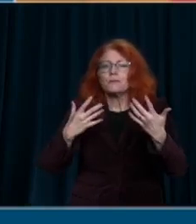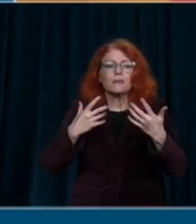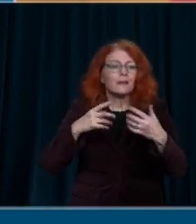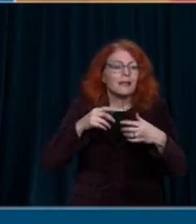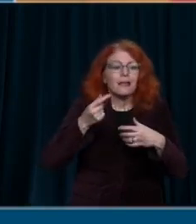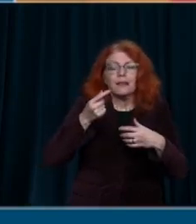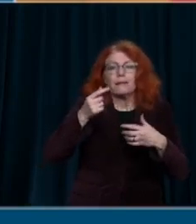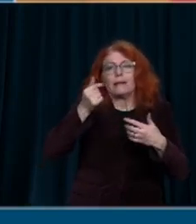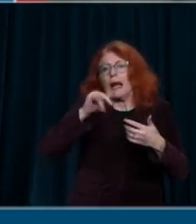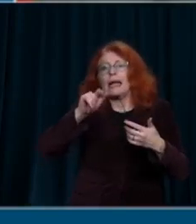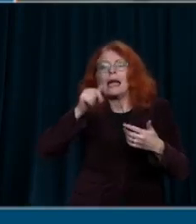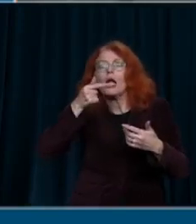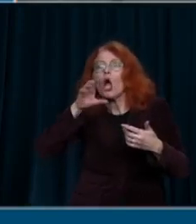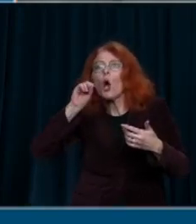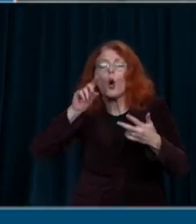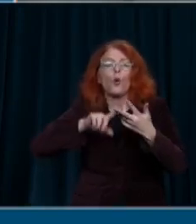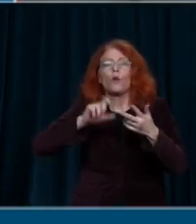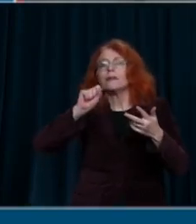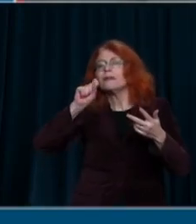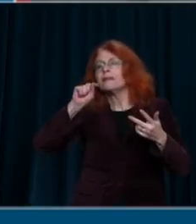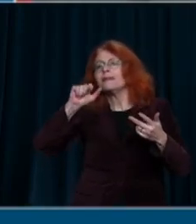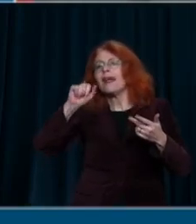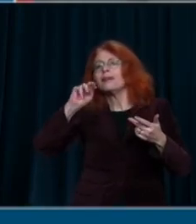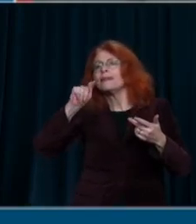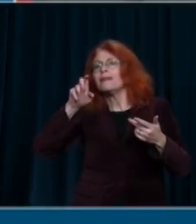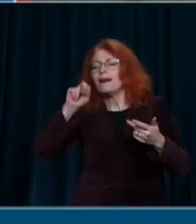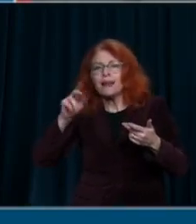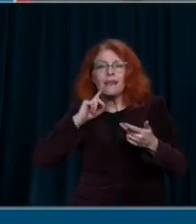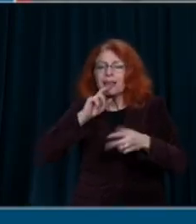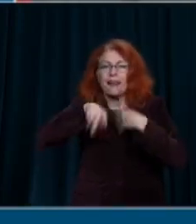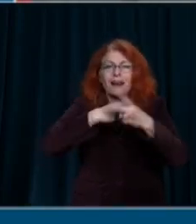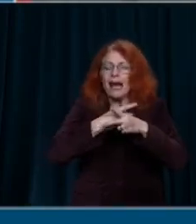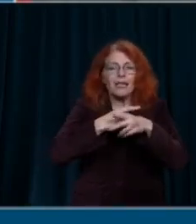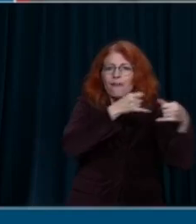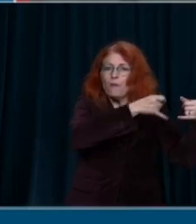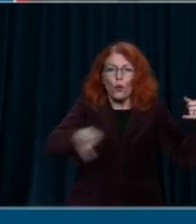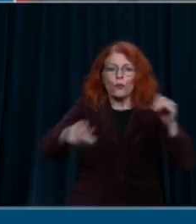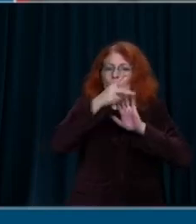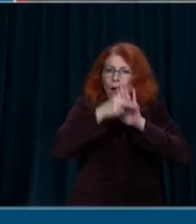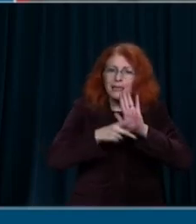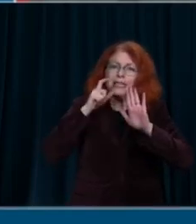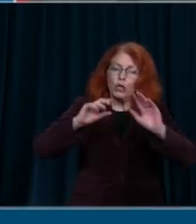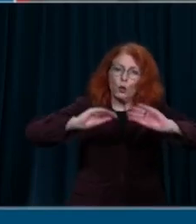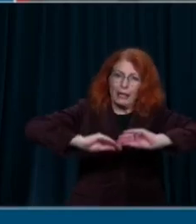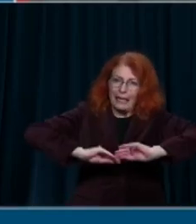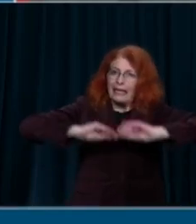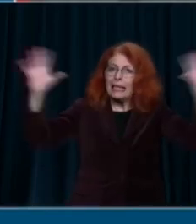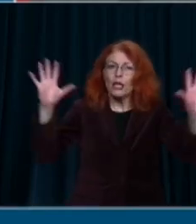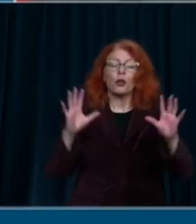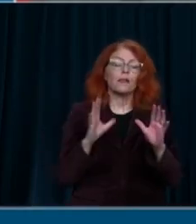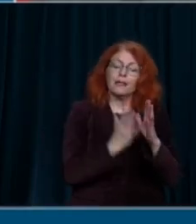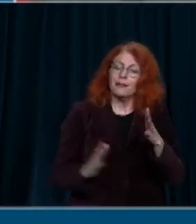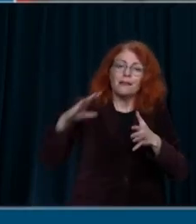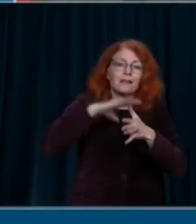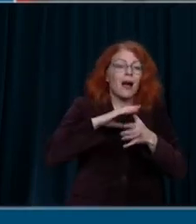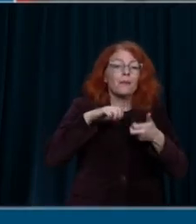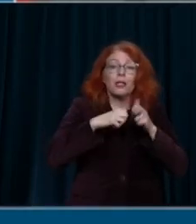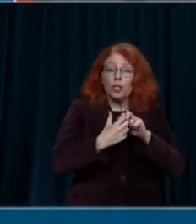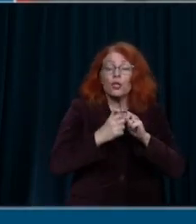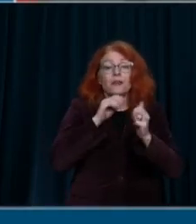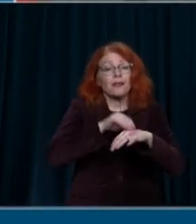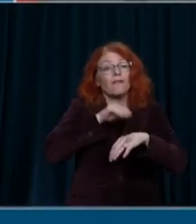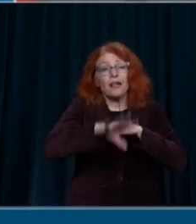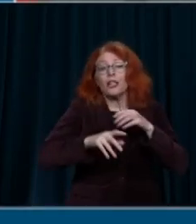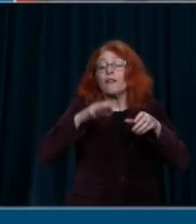Gallego, it could come from Stanton. This is not the type of border policy. We need to be clear because this is the #1 issue that's affecting